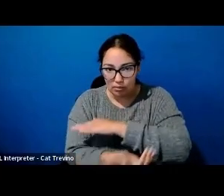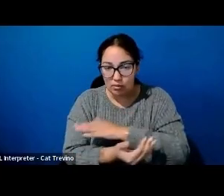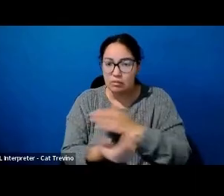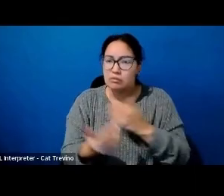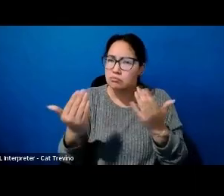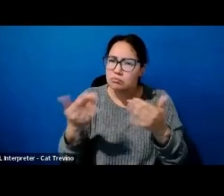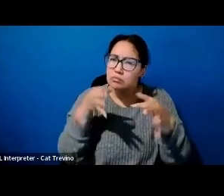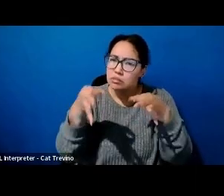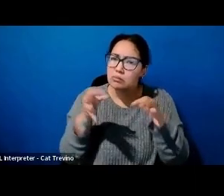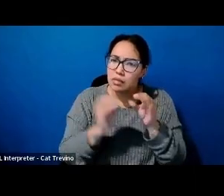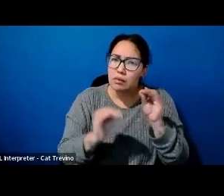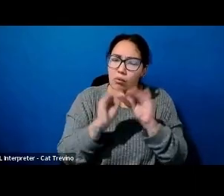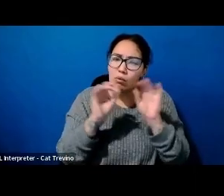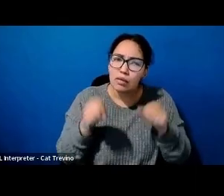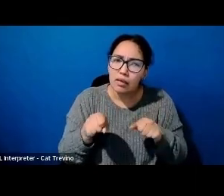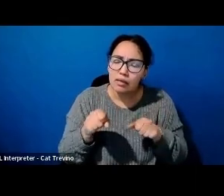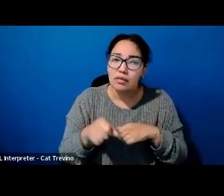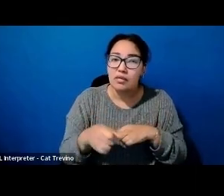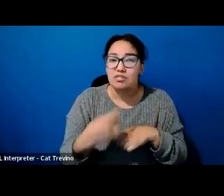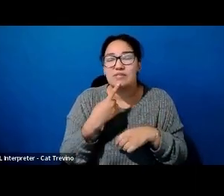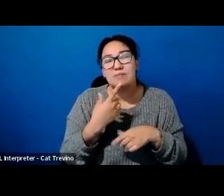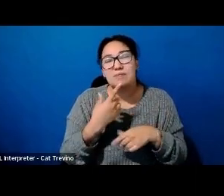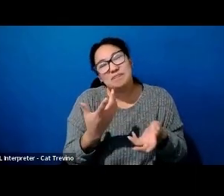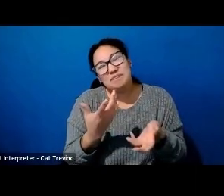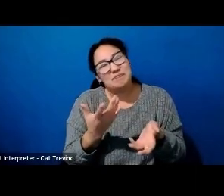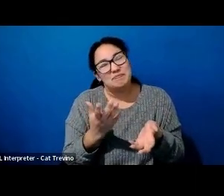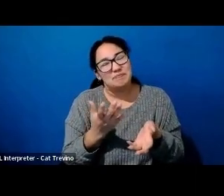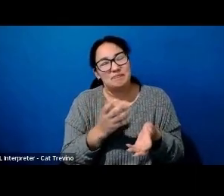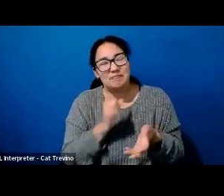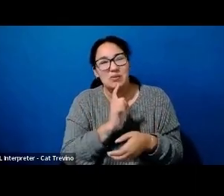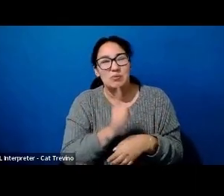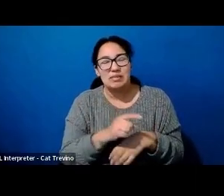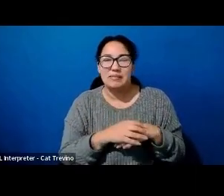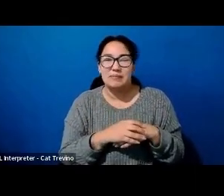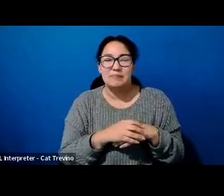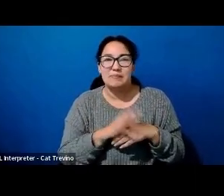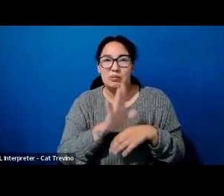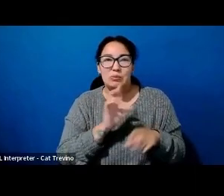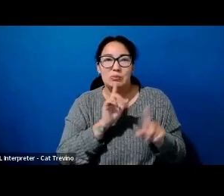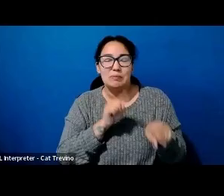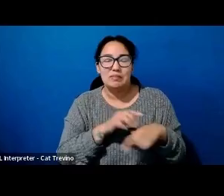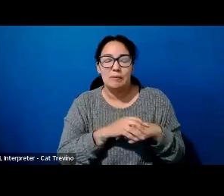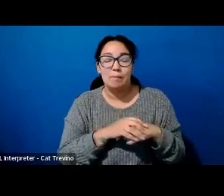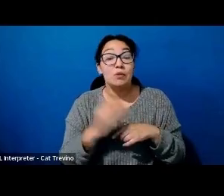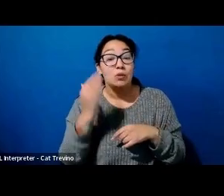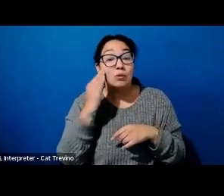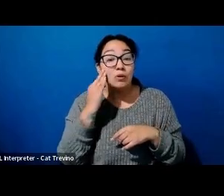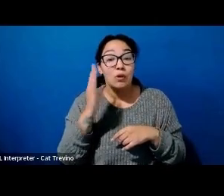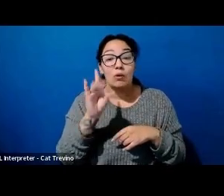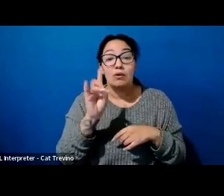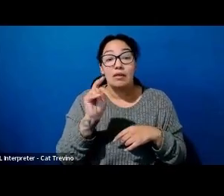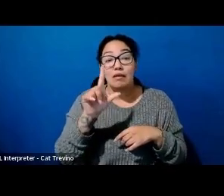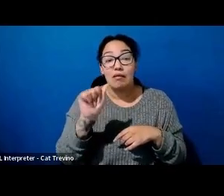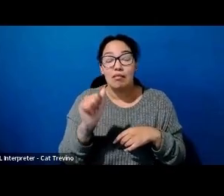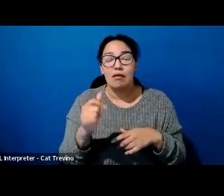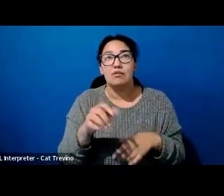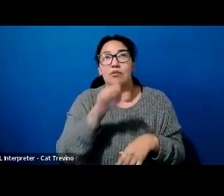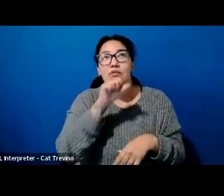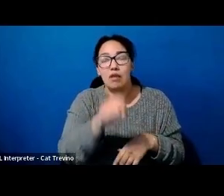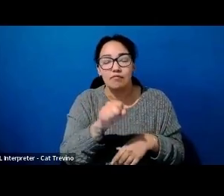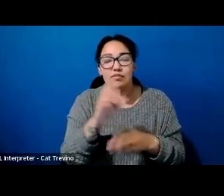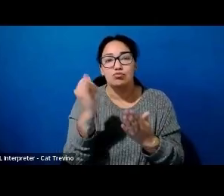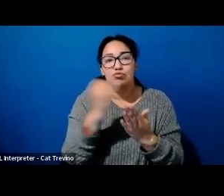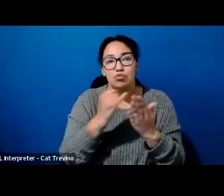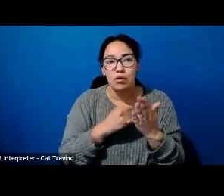about that? To which she responds, not really. You know that Daniela loves drawing and has found joy in her